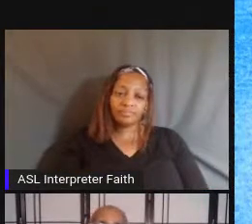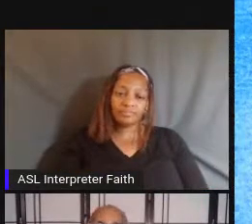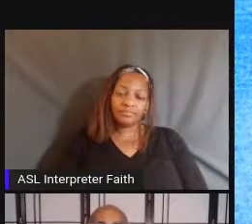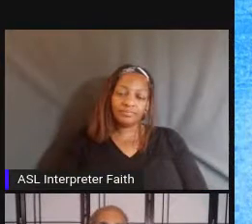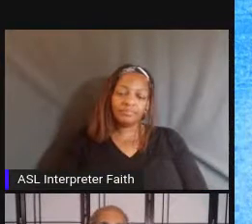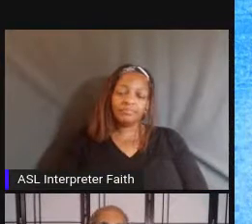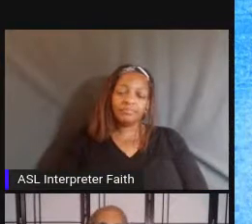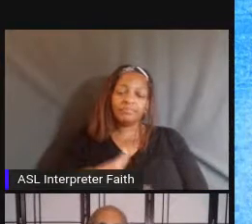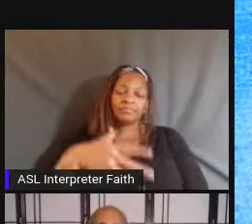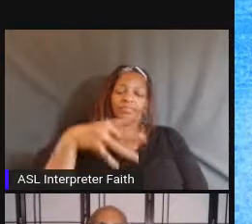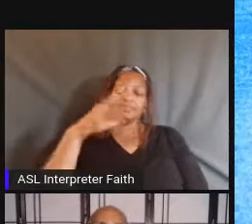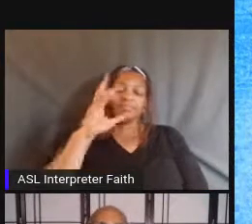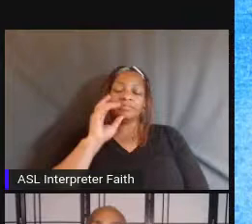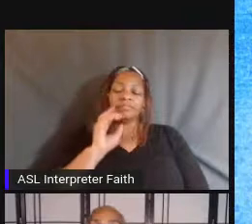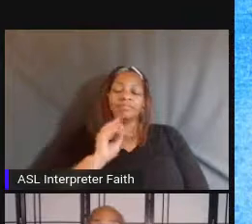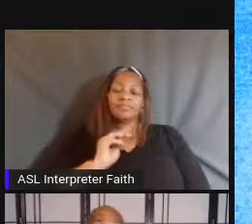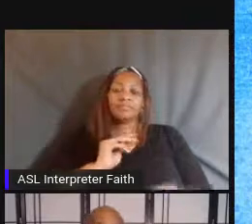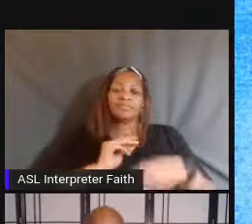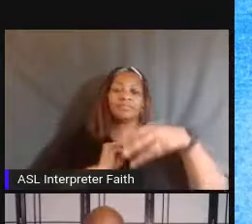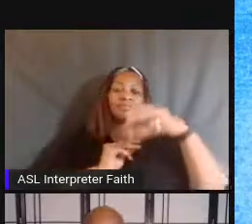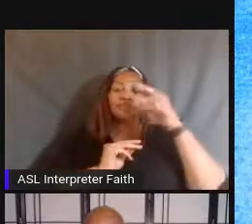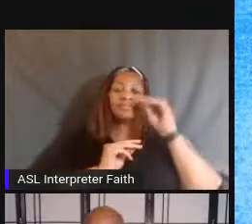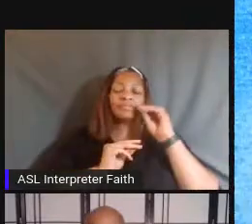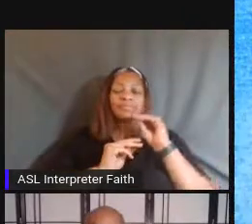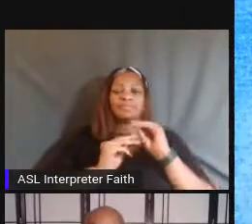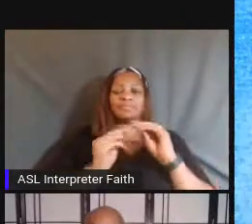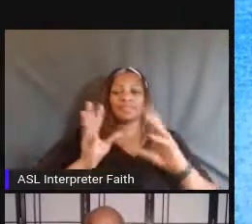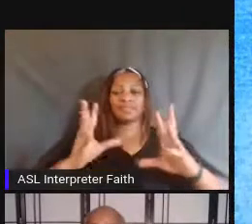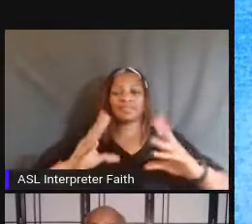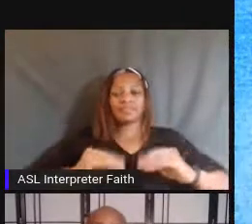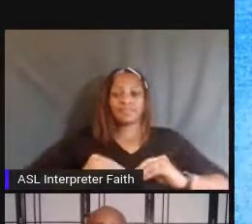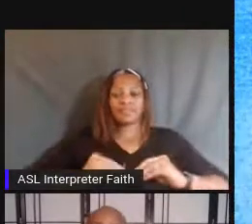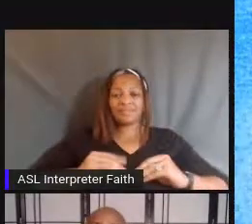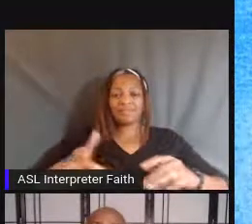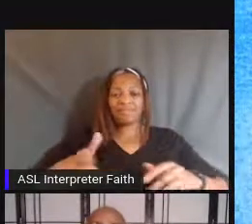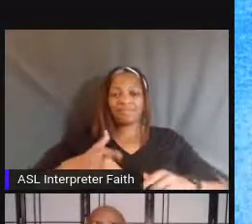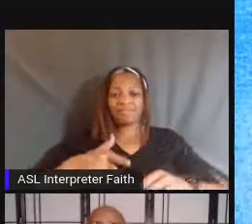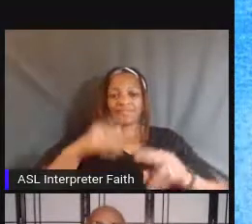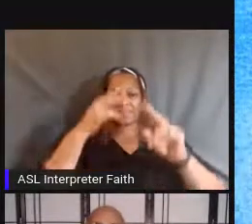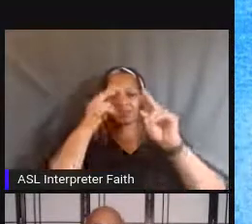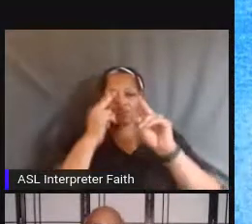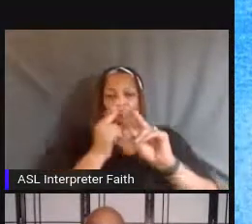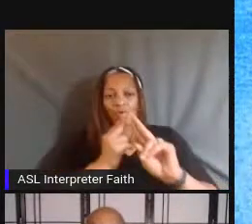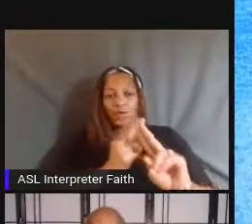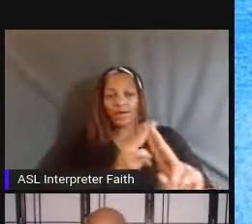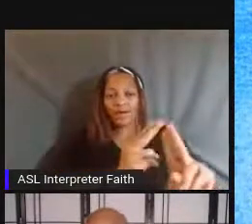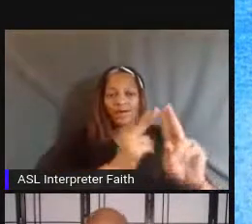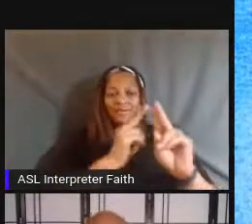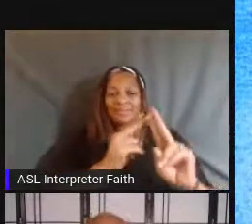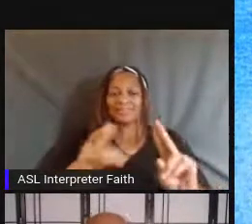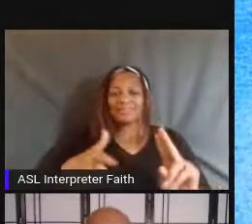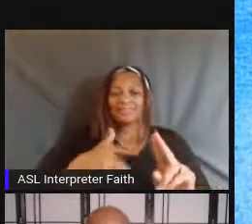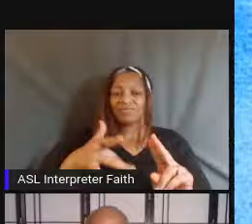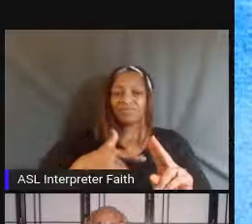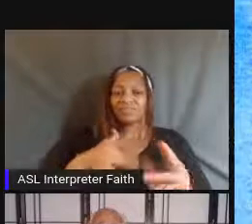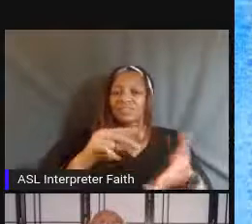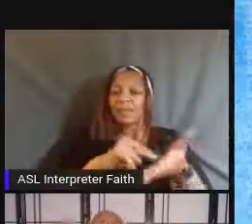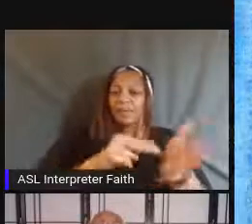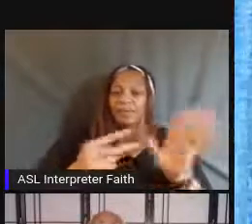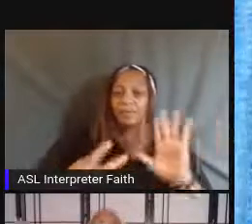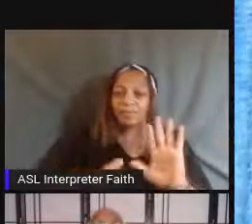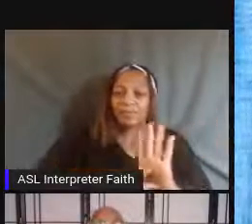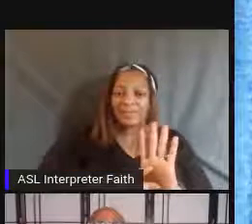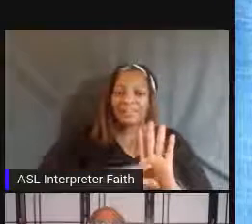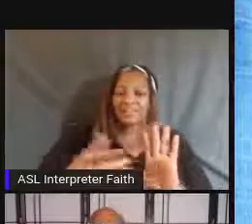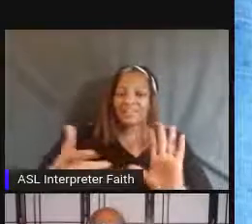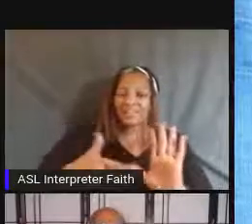Breathe and avail yourself to this feeling, this honoring, the sensation of what it means to now